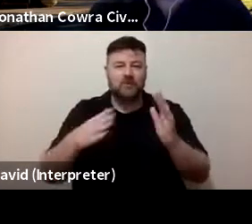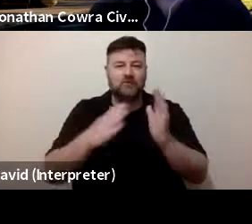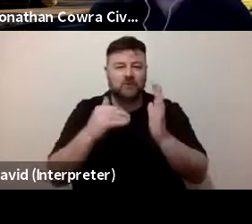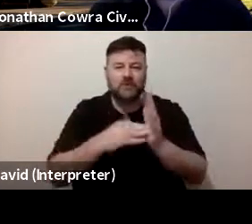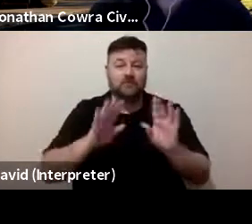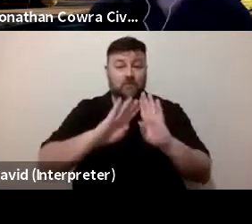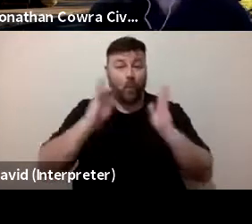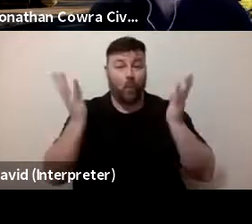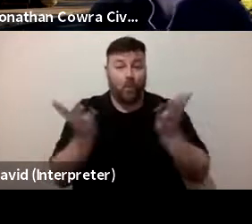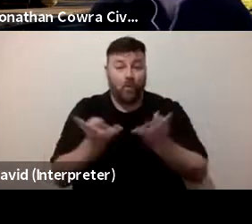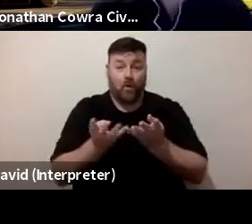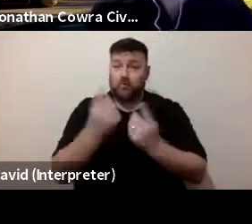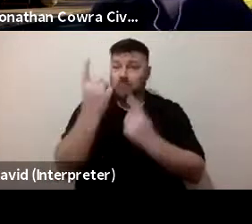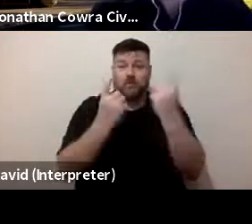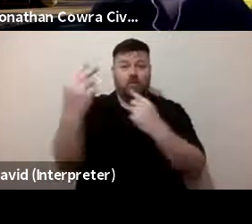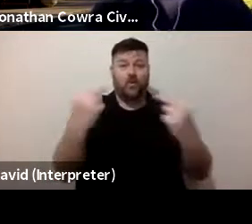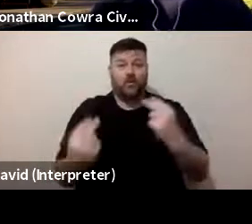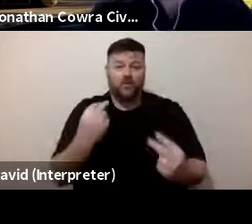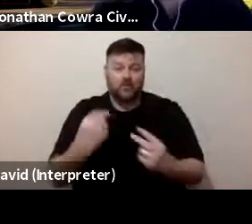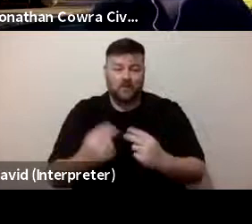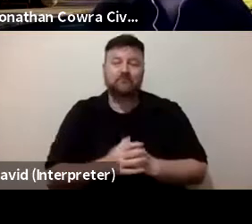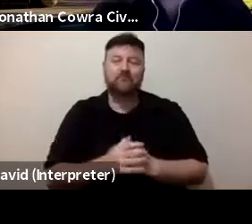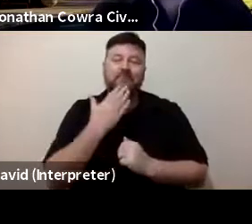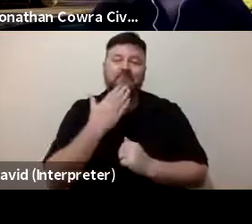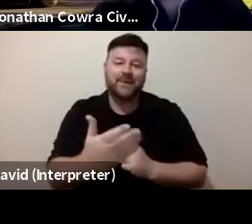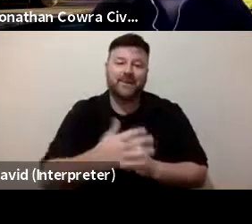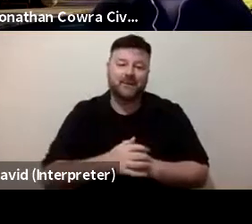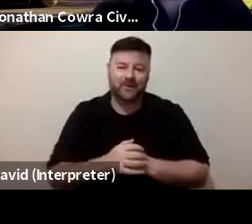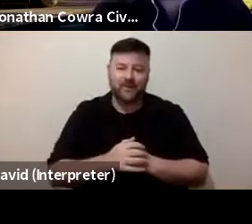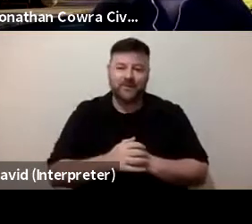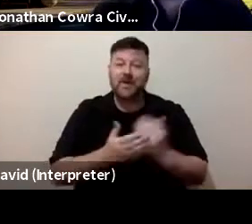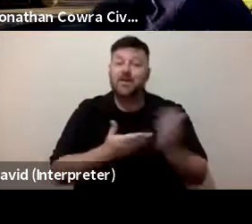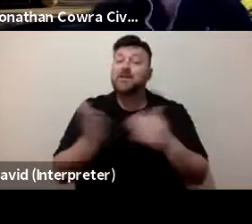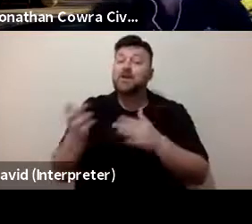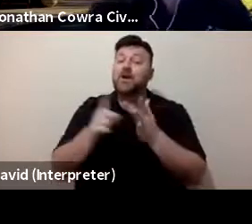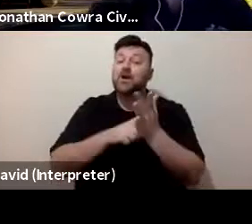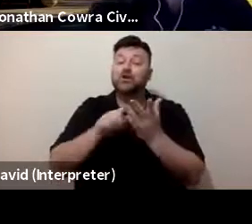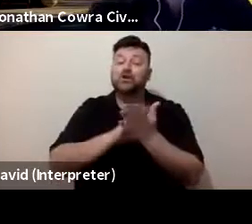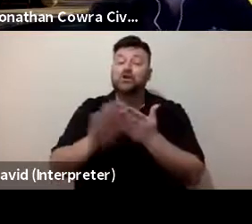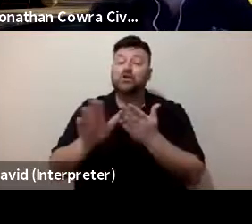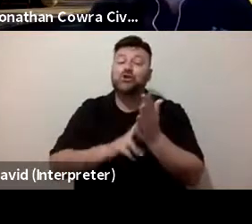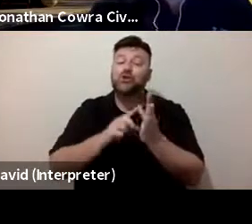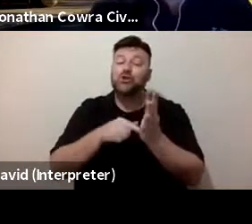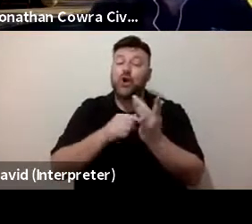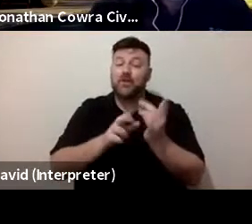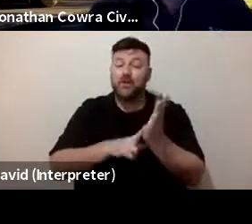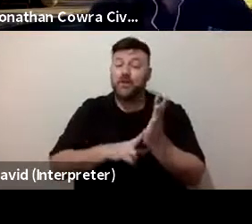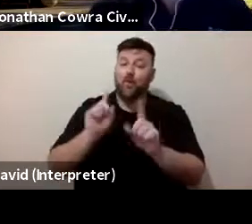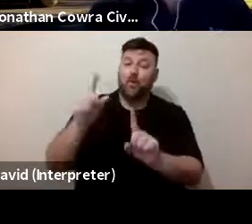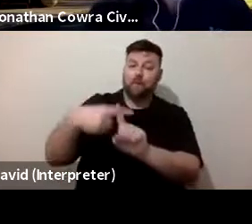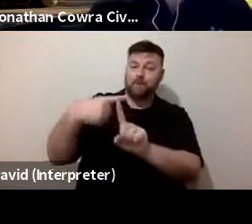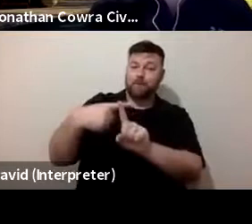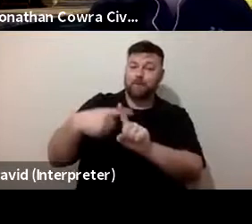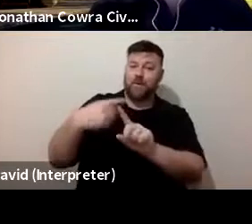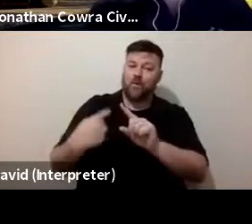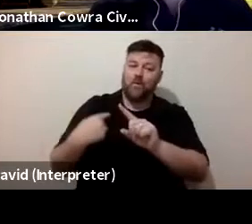really. So thank you. I'll throw to you, Jonathan, for your little silver lining.